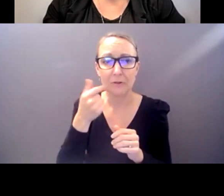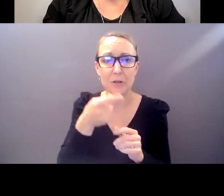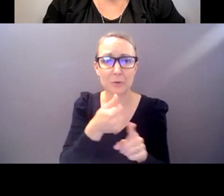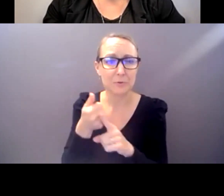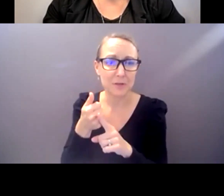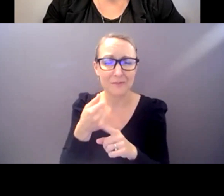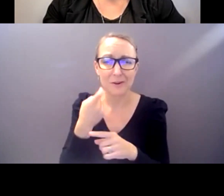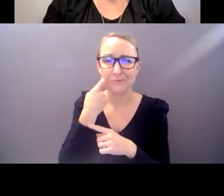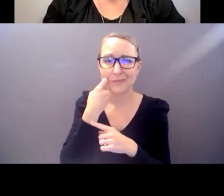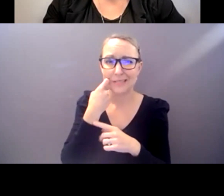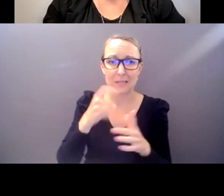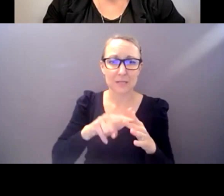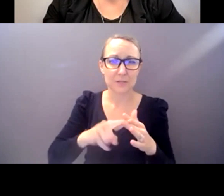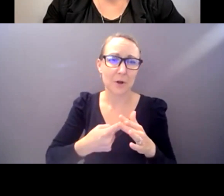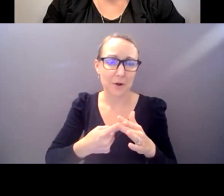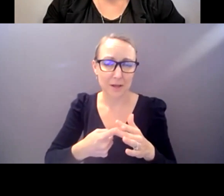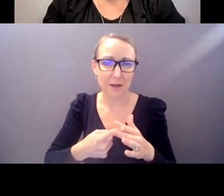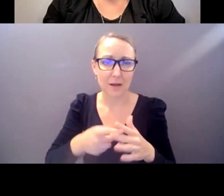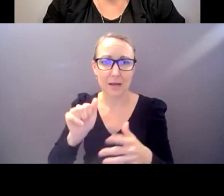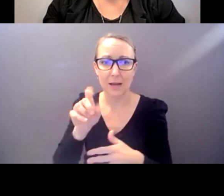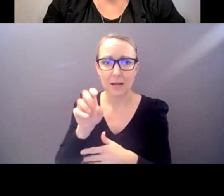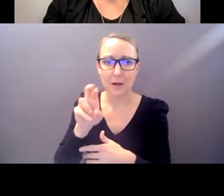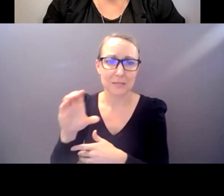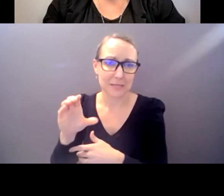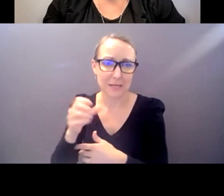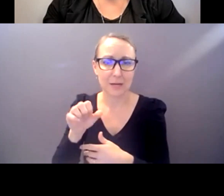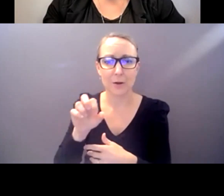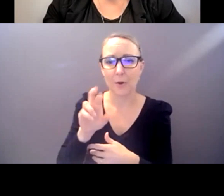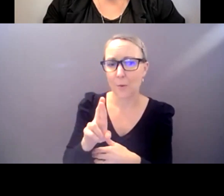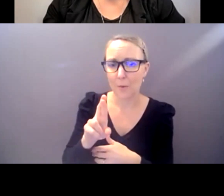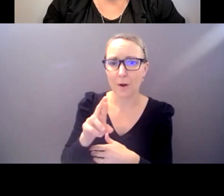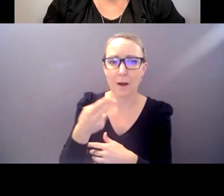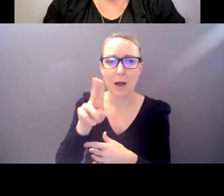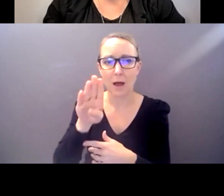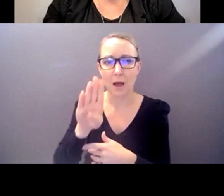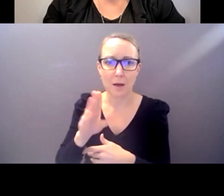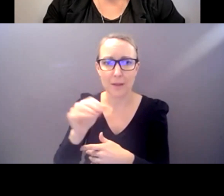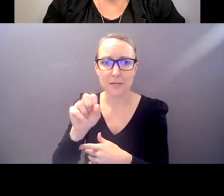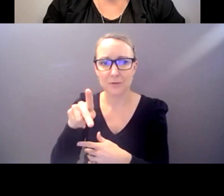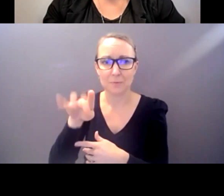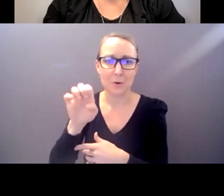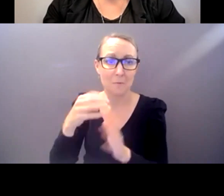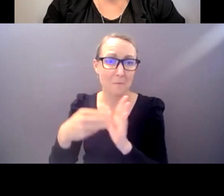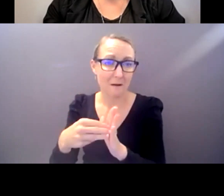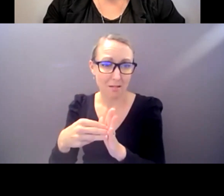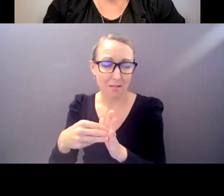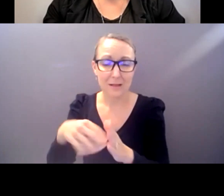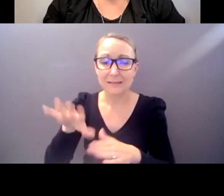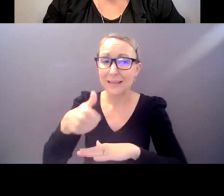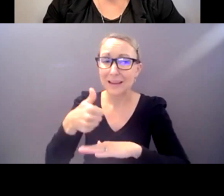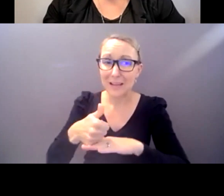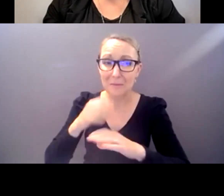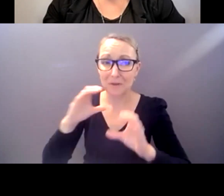up a ADRC or a hub and spoke model, building that trust, building that